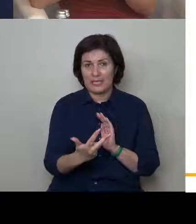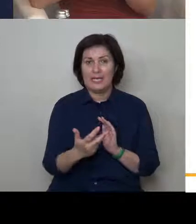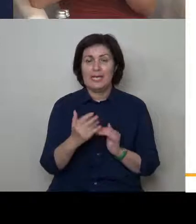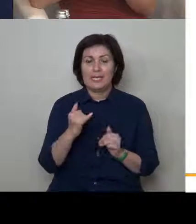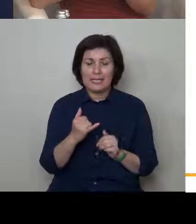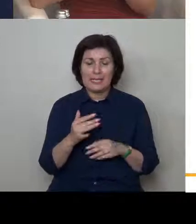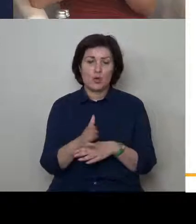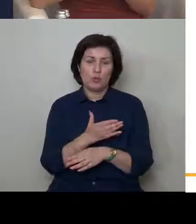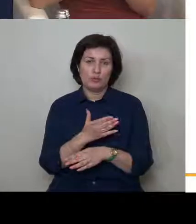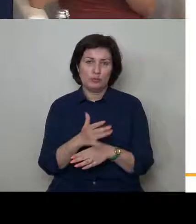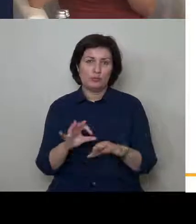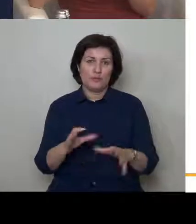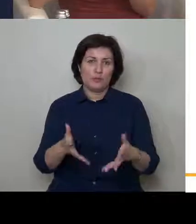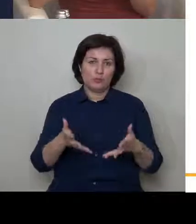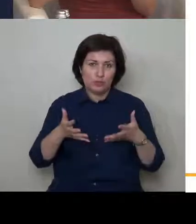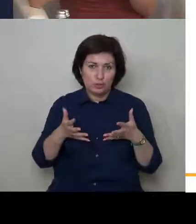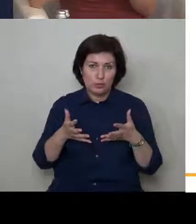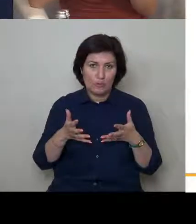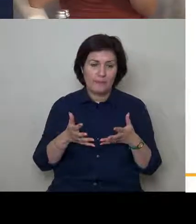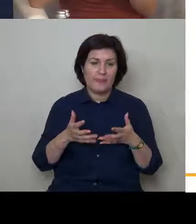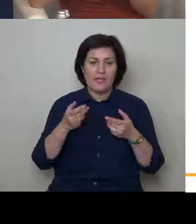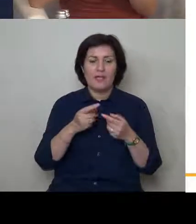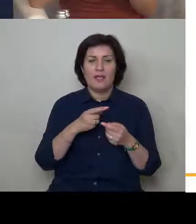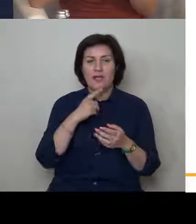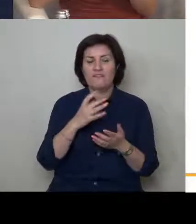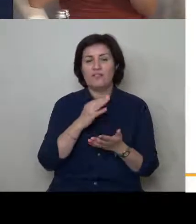a new paragraph